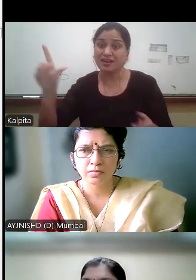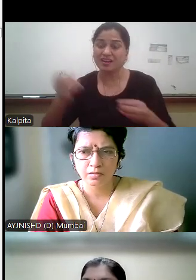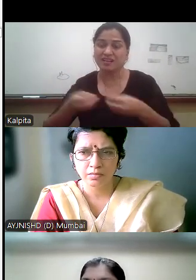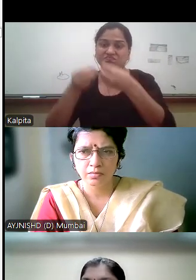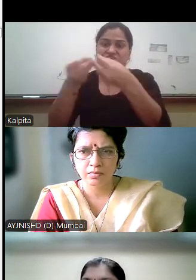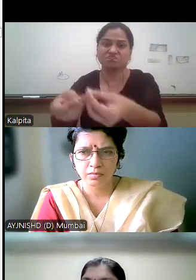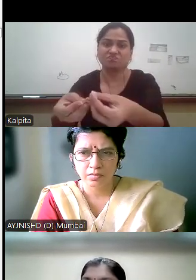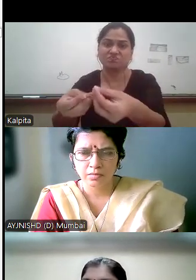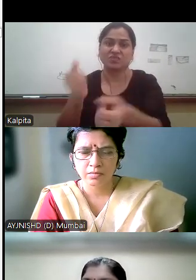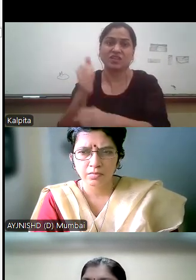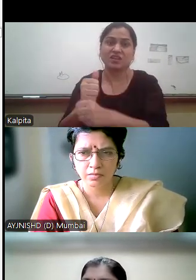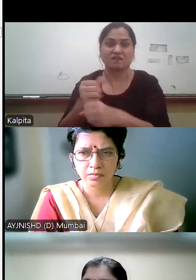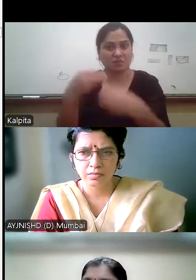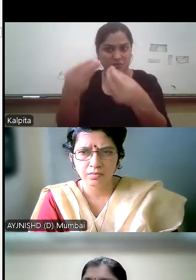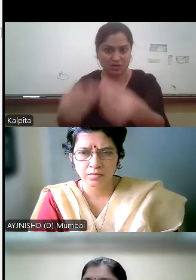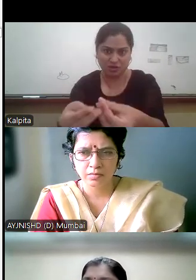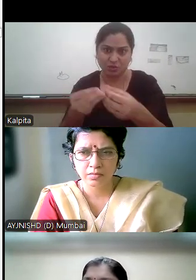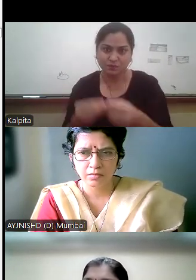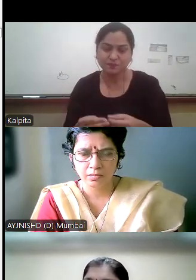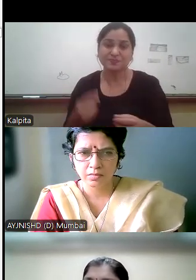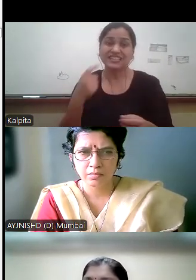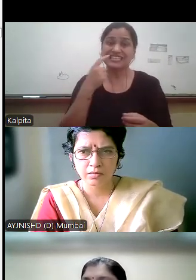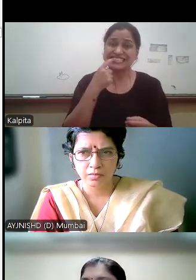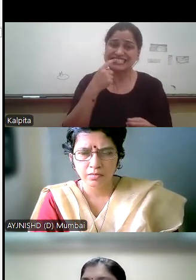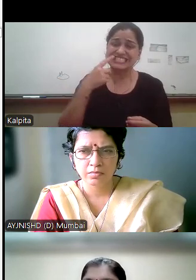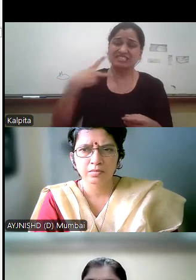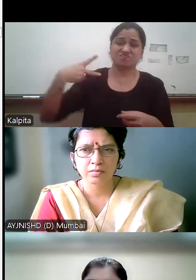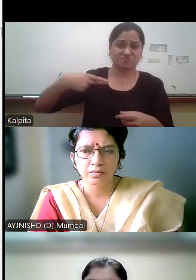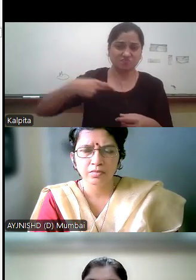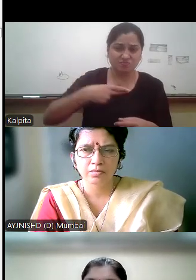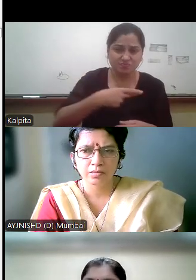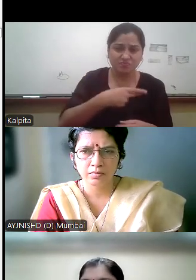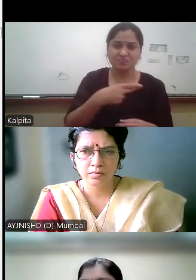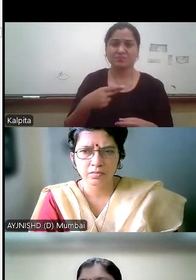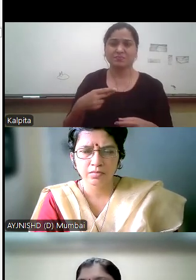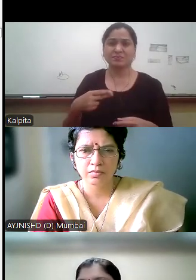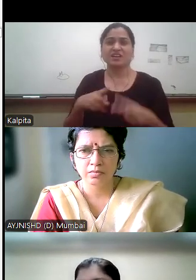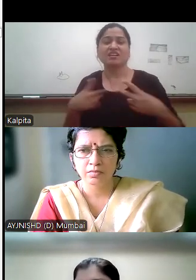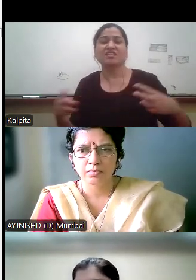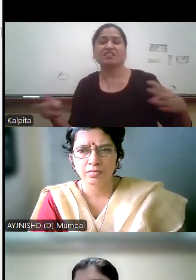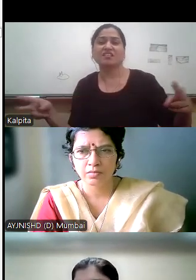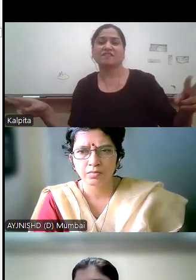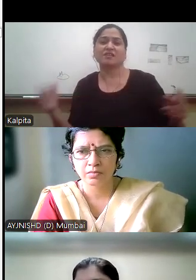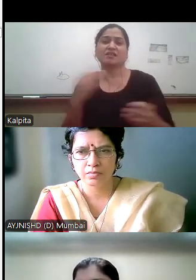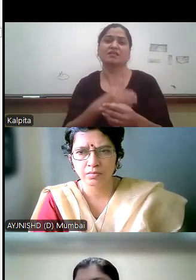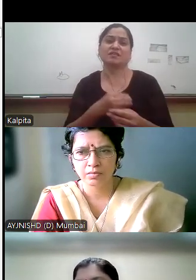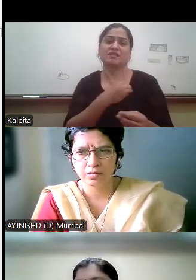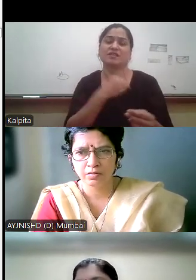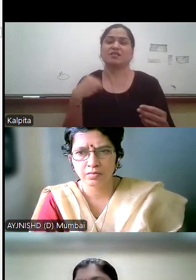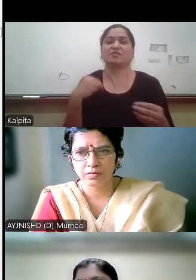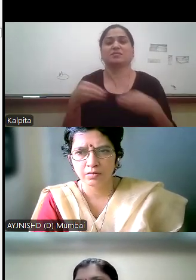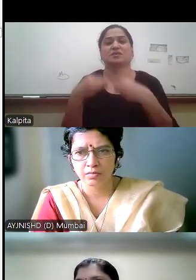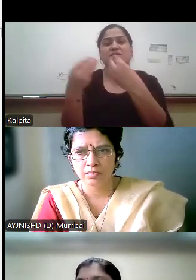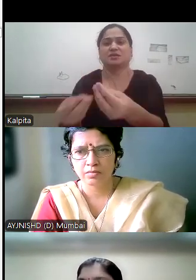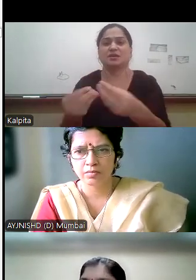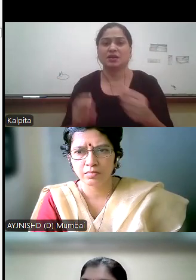medicines, diagnostic tests, dental, surgery. Everything is covered under this. And for BPL, it is 200 rupees a year. And